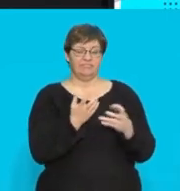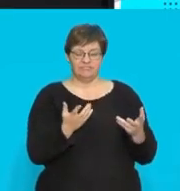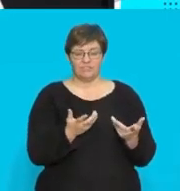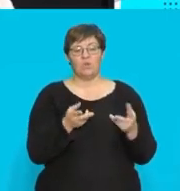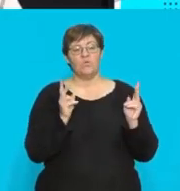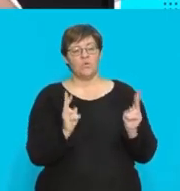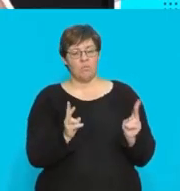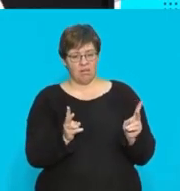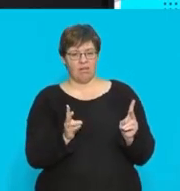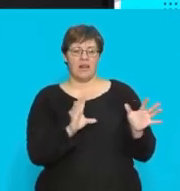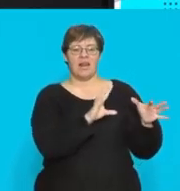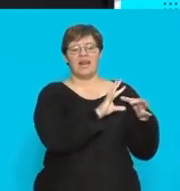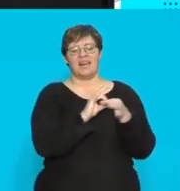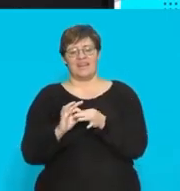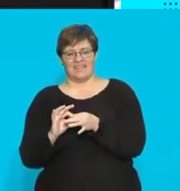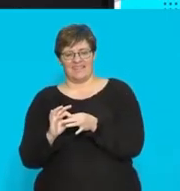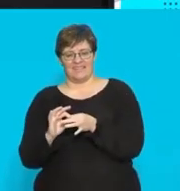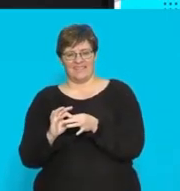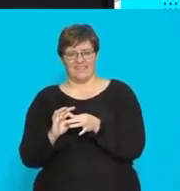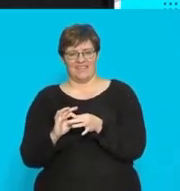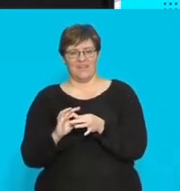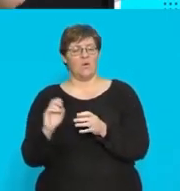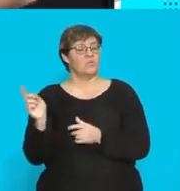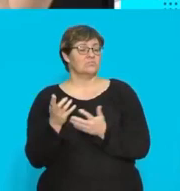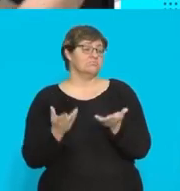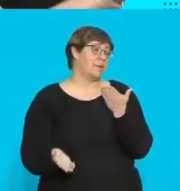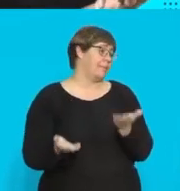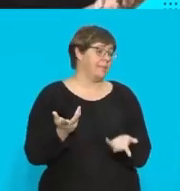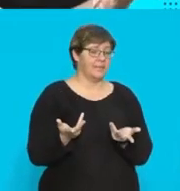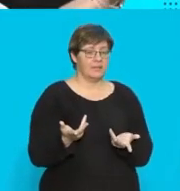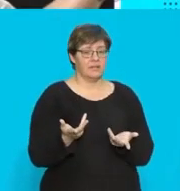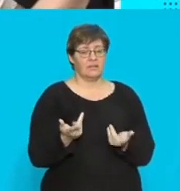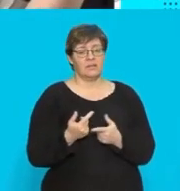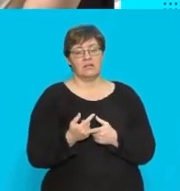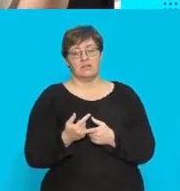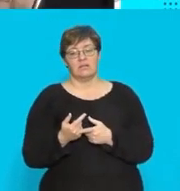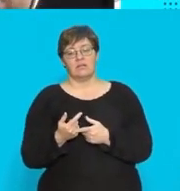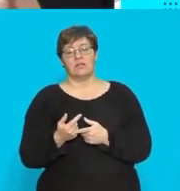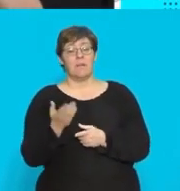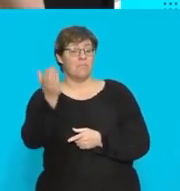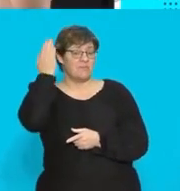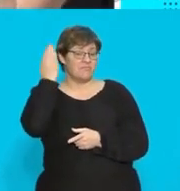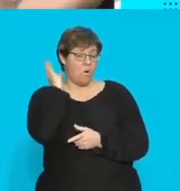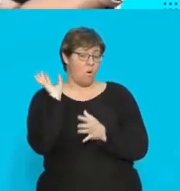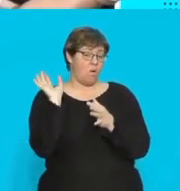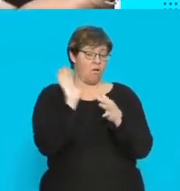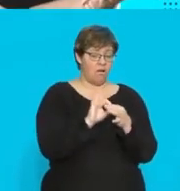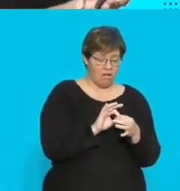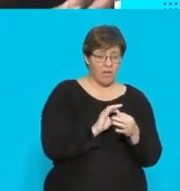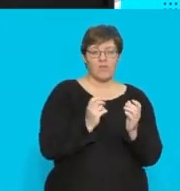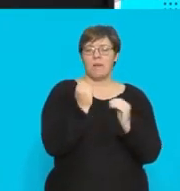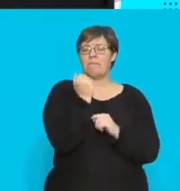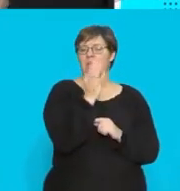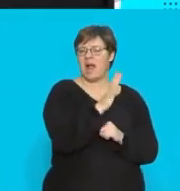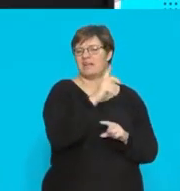this section usually link, right, to maybe sections that we looked at